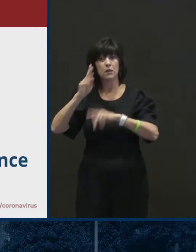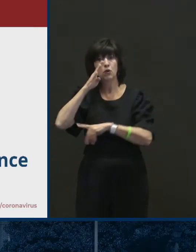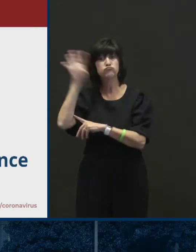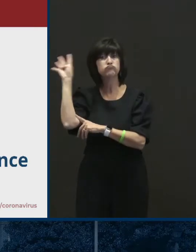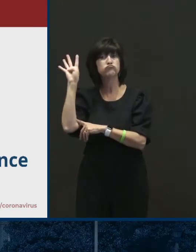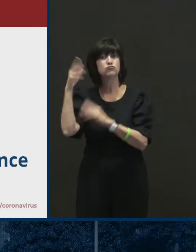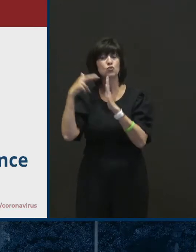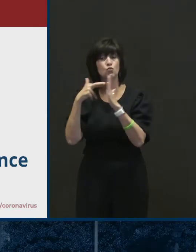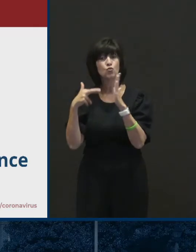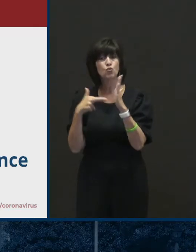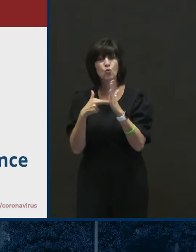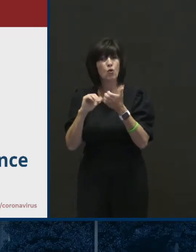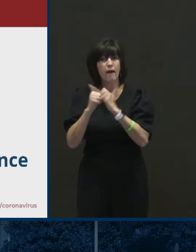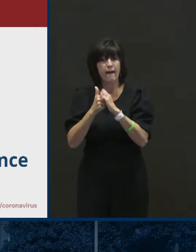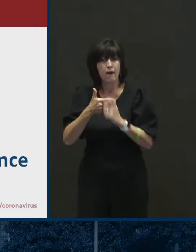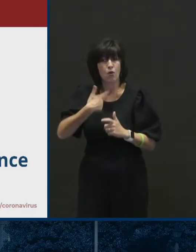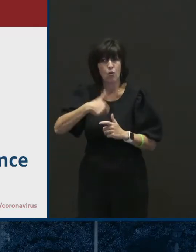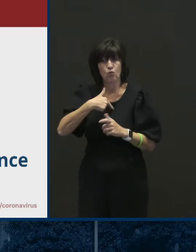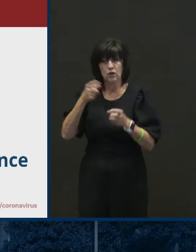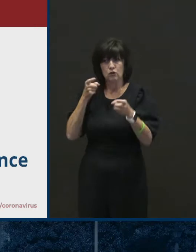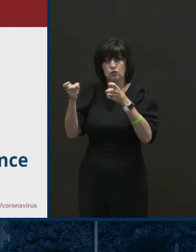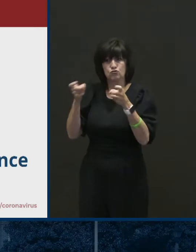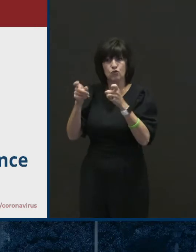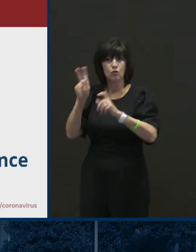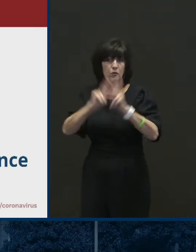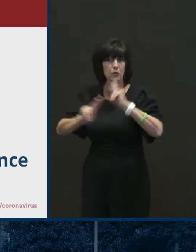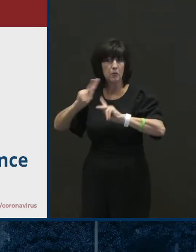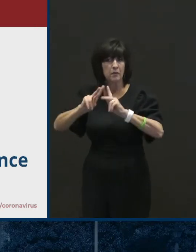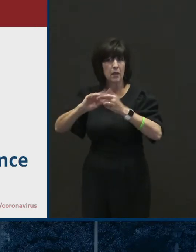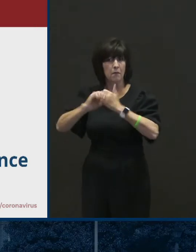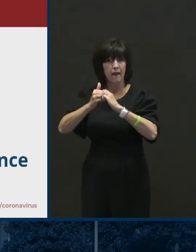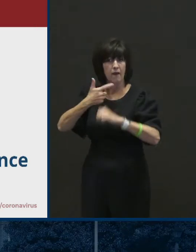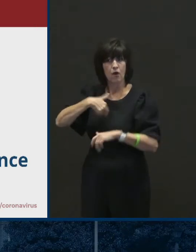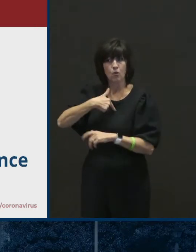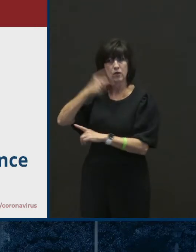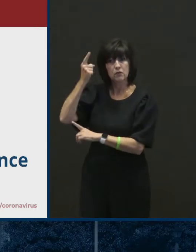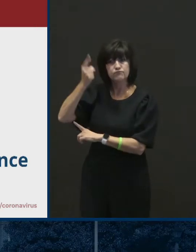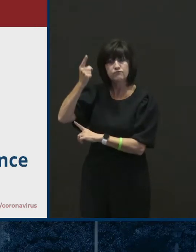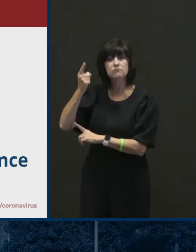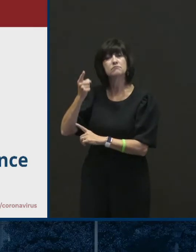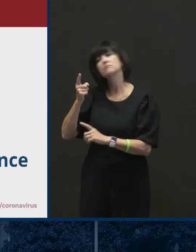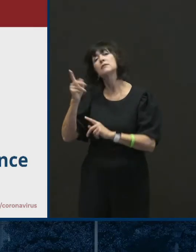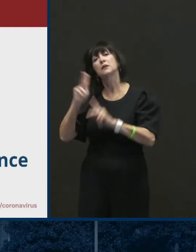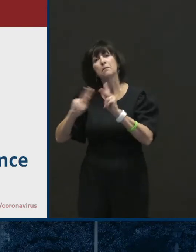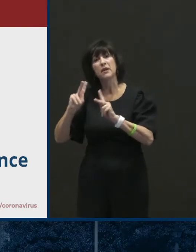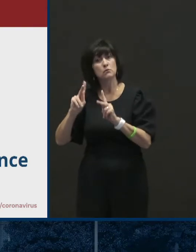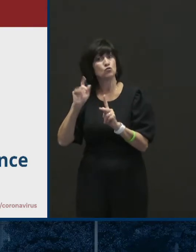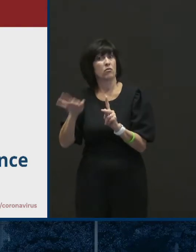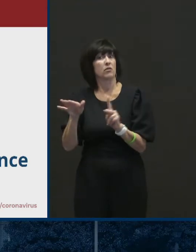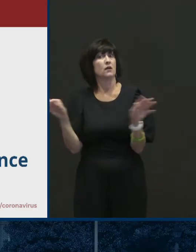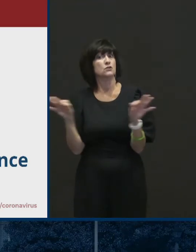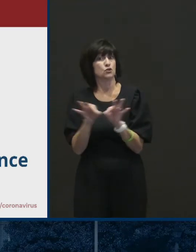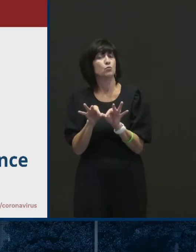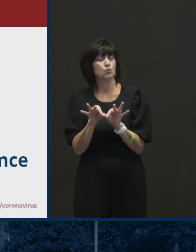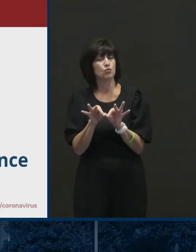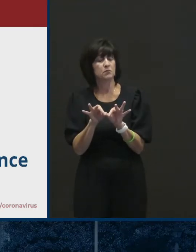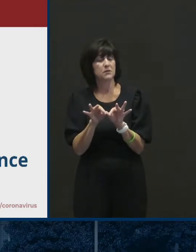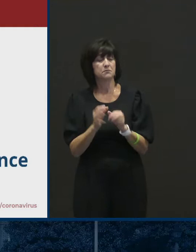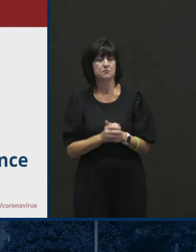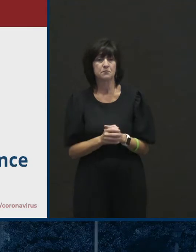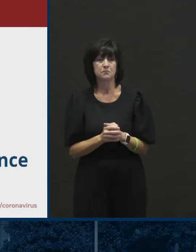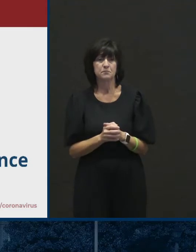the way that gathering limits have been implemented. So enforcement is a really important tool. And